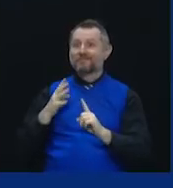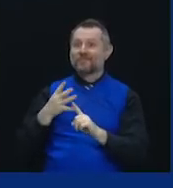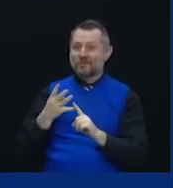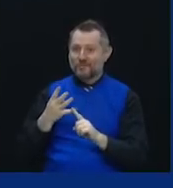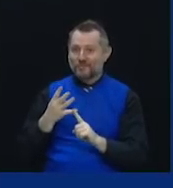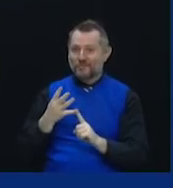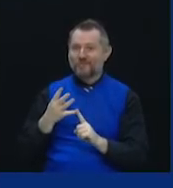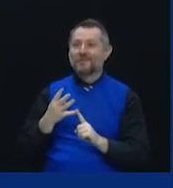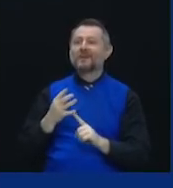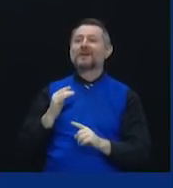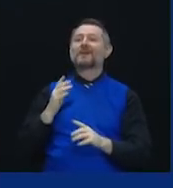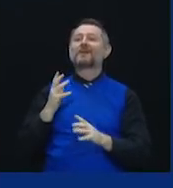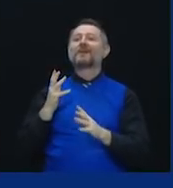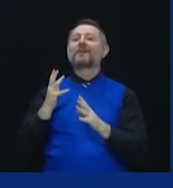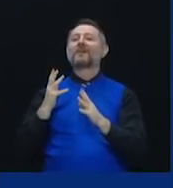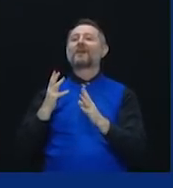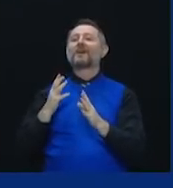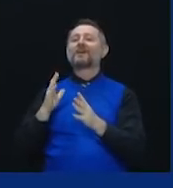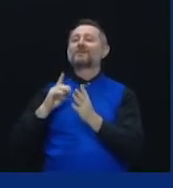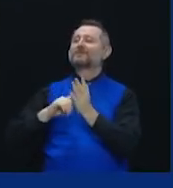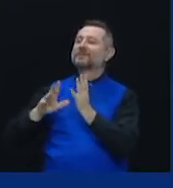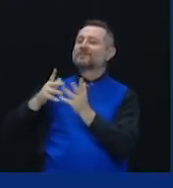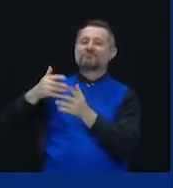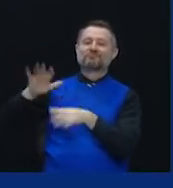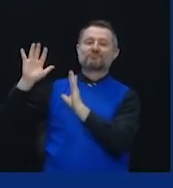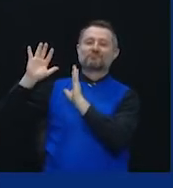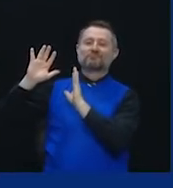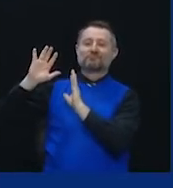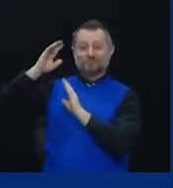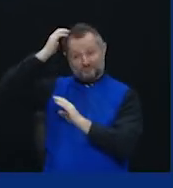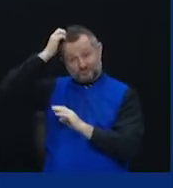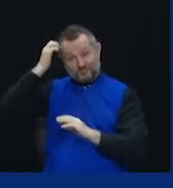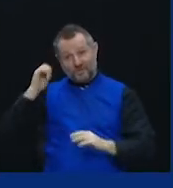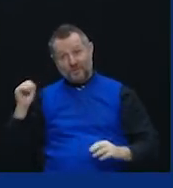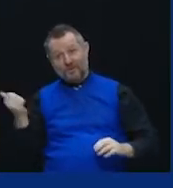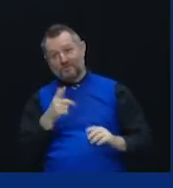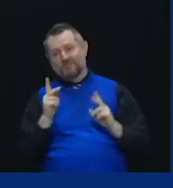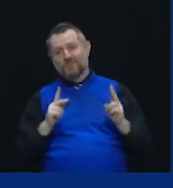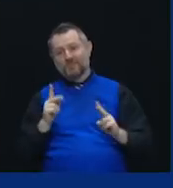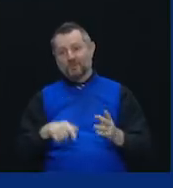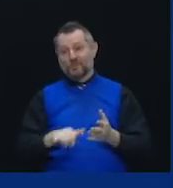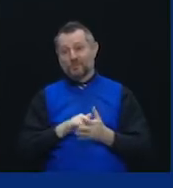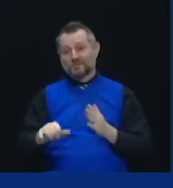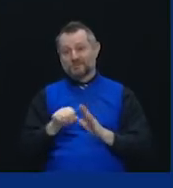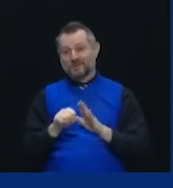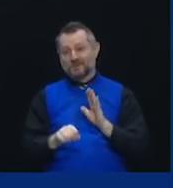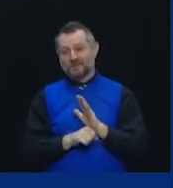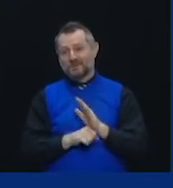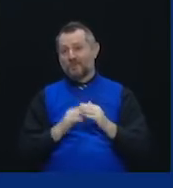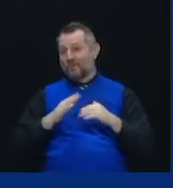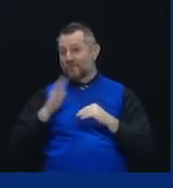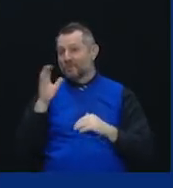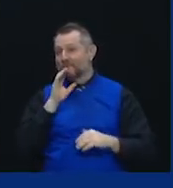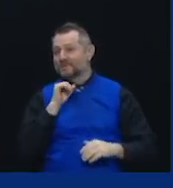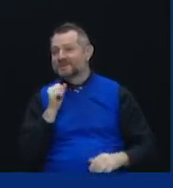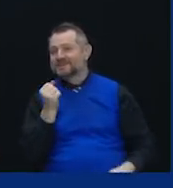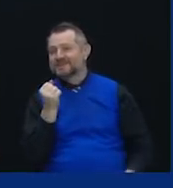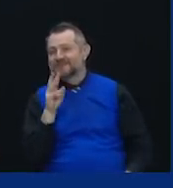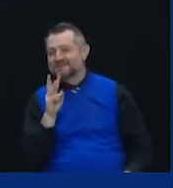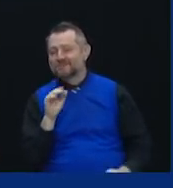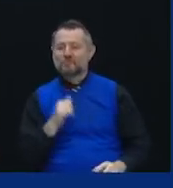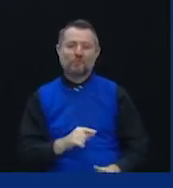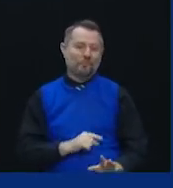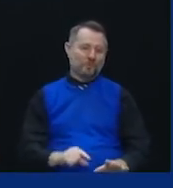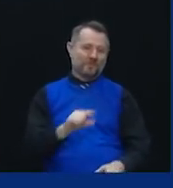Today, every person in the state of New York over 16 years old is eligible for